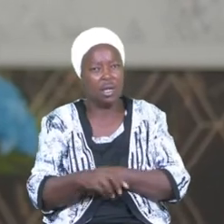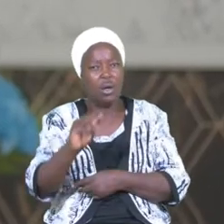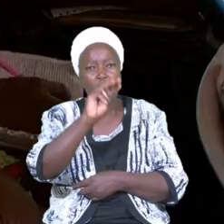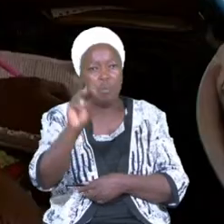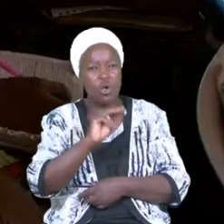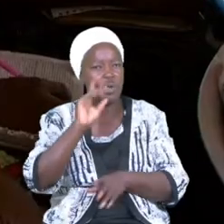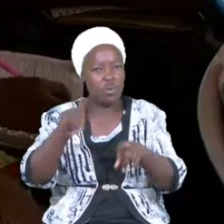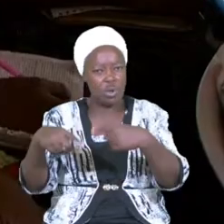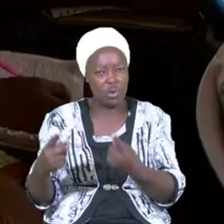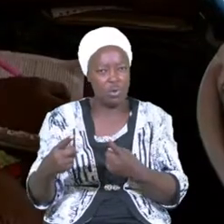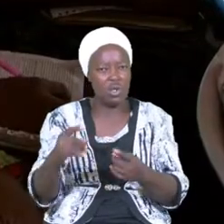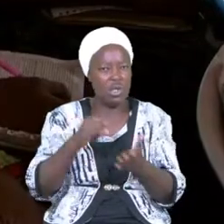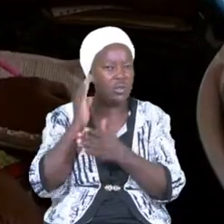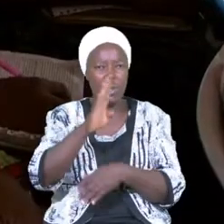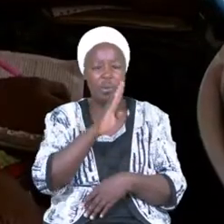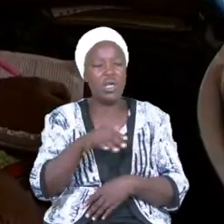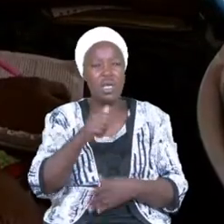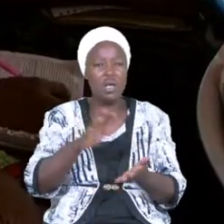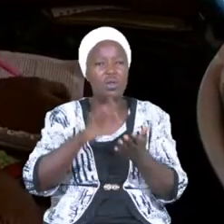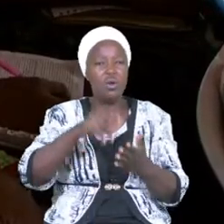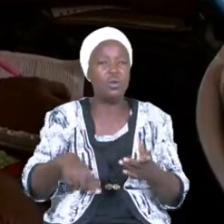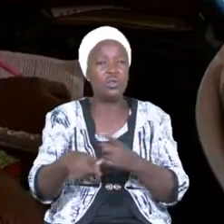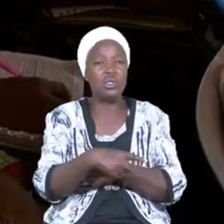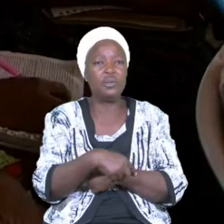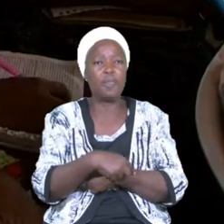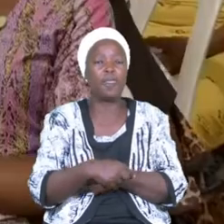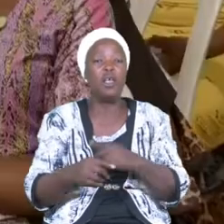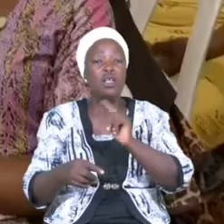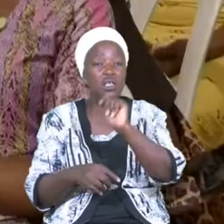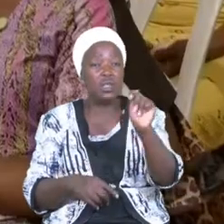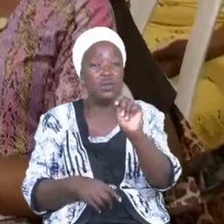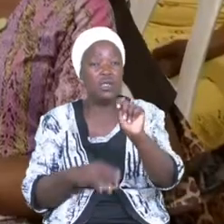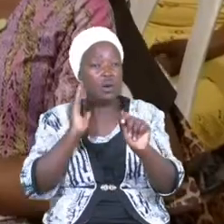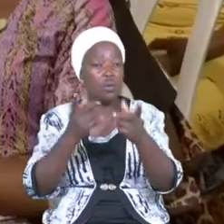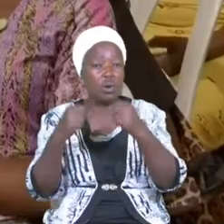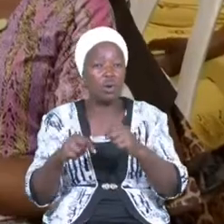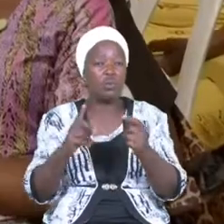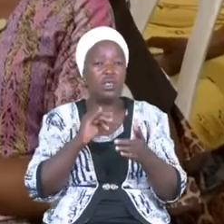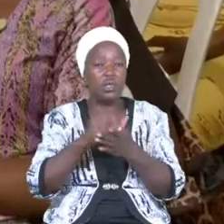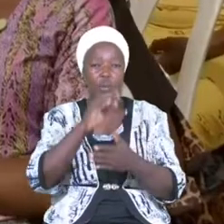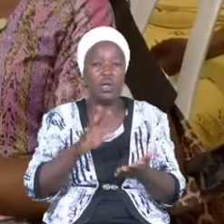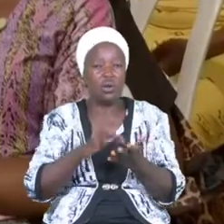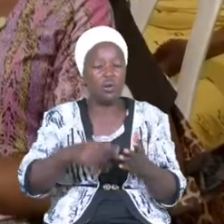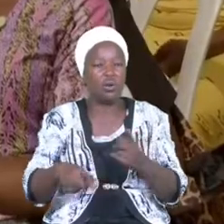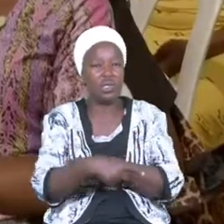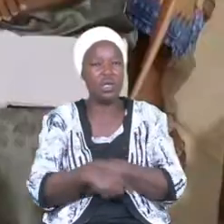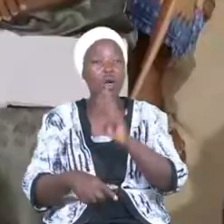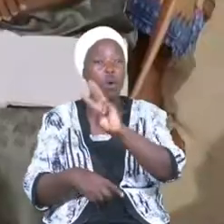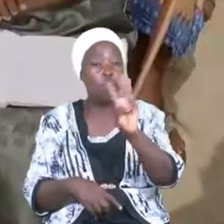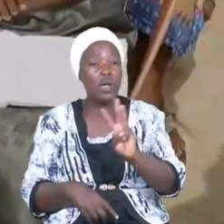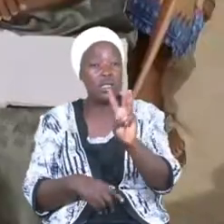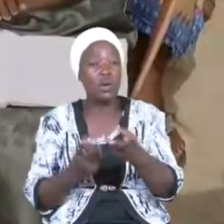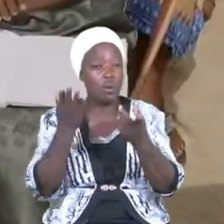day. Tuesday will come, it will be a glorious day. Wednesday will come, it will be a glorious